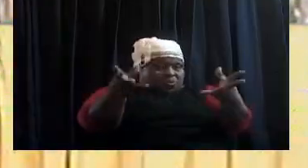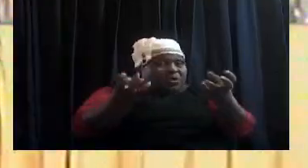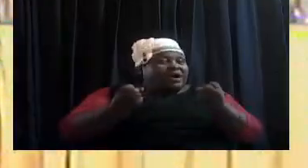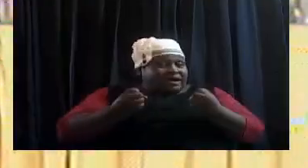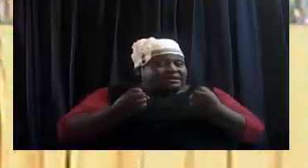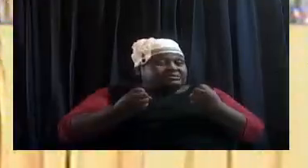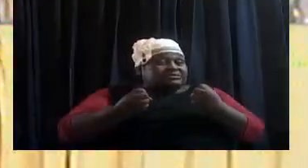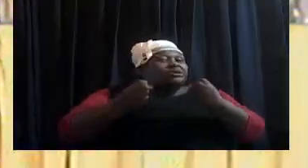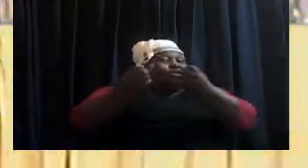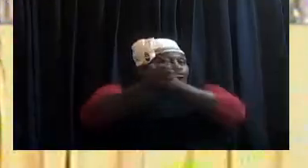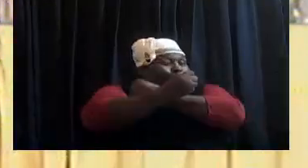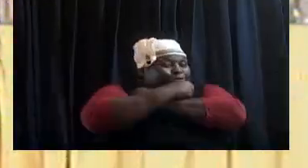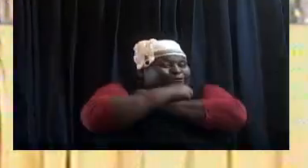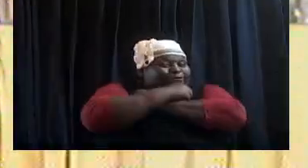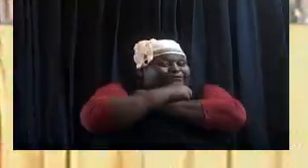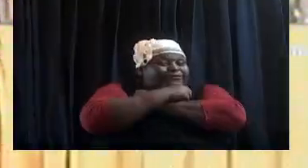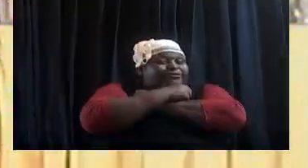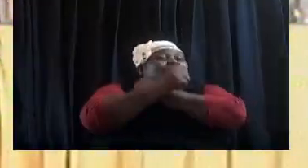And so then